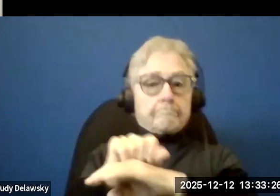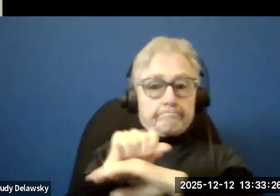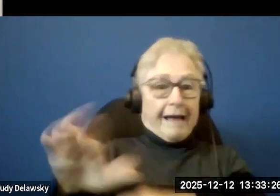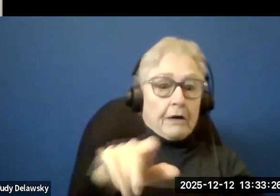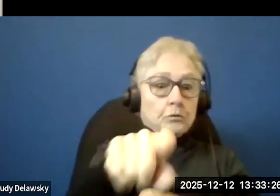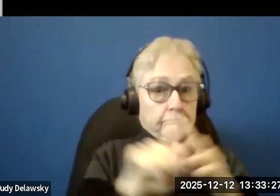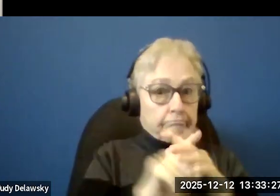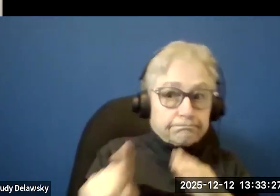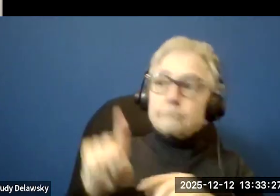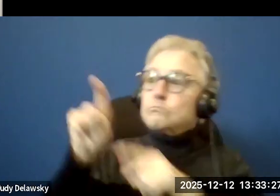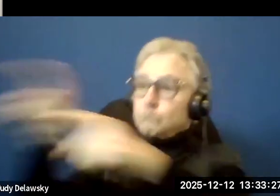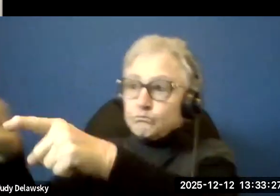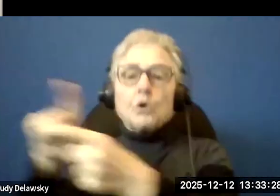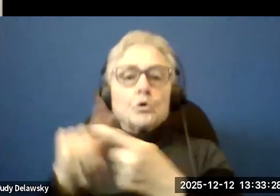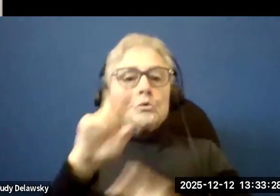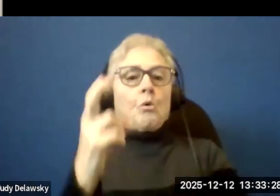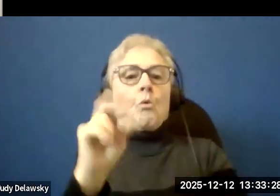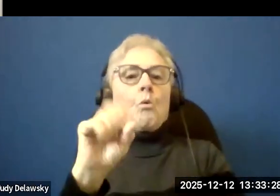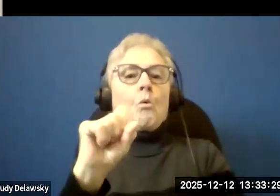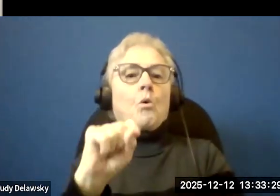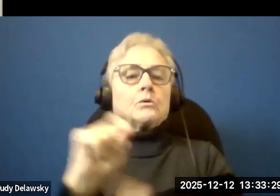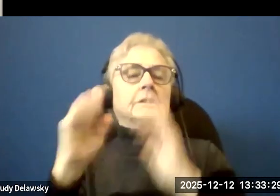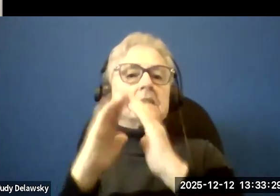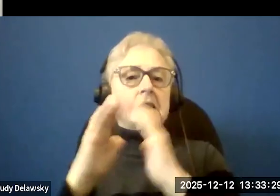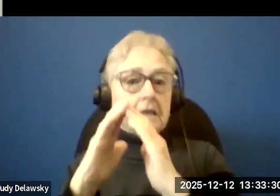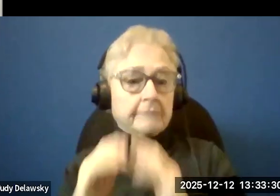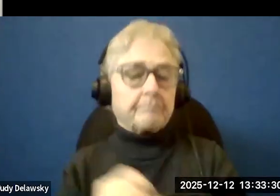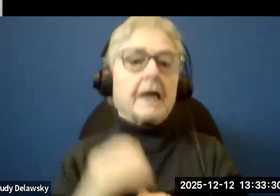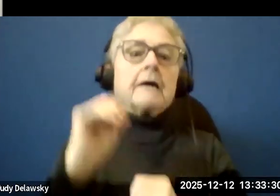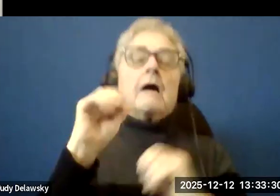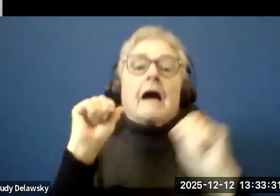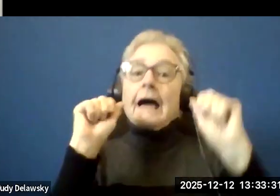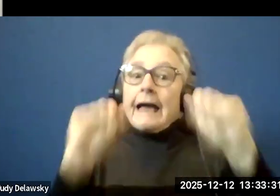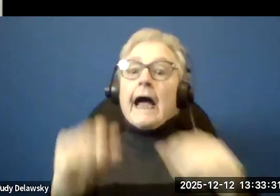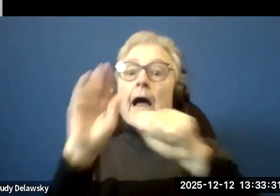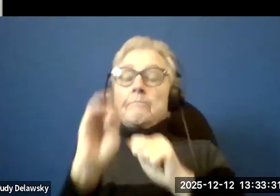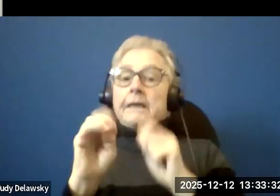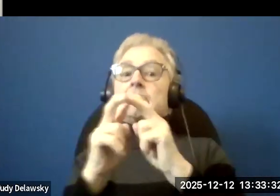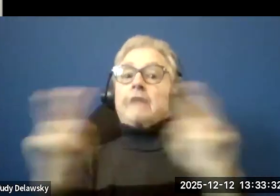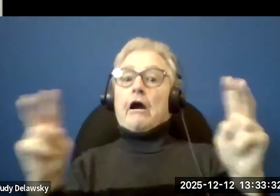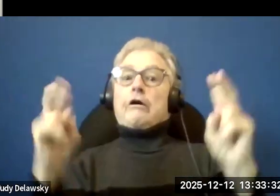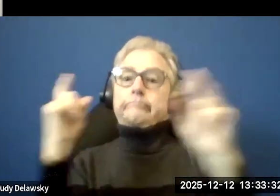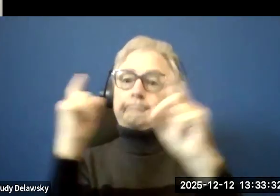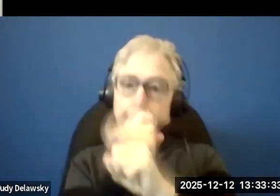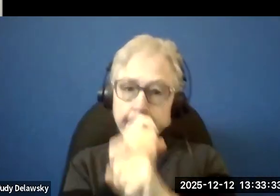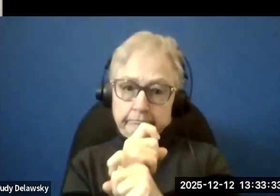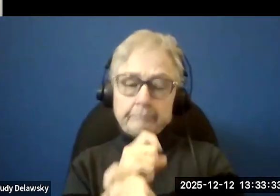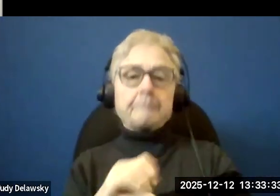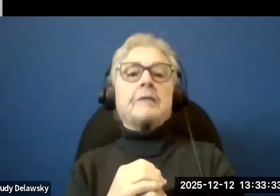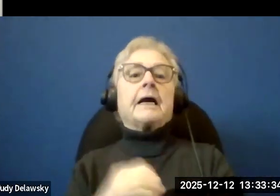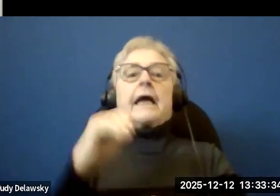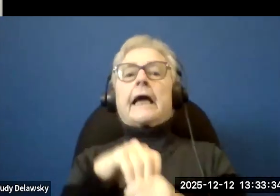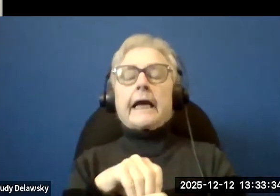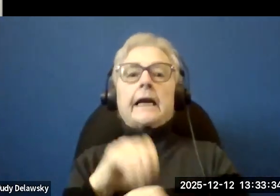the transportation piece can be quite complex, particularly in, you know, in a